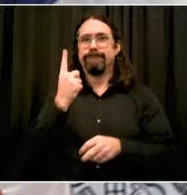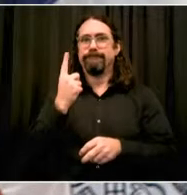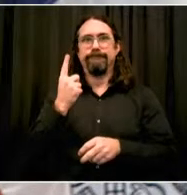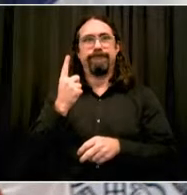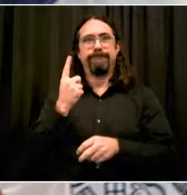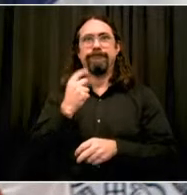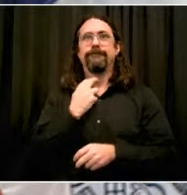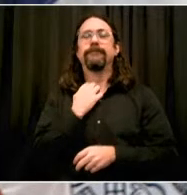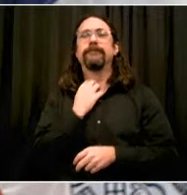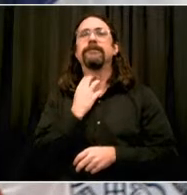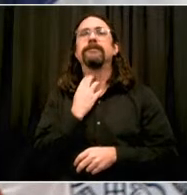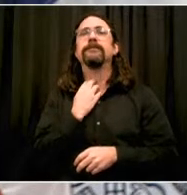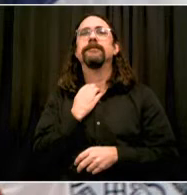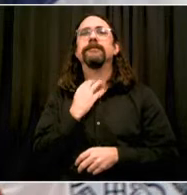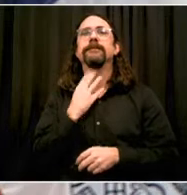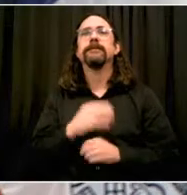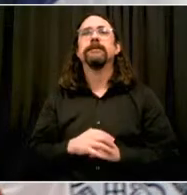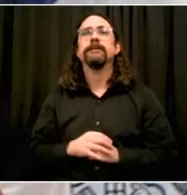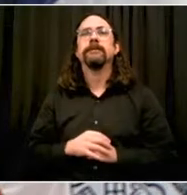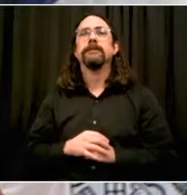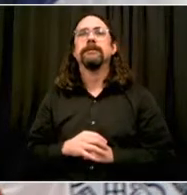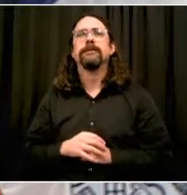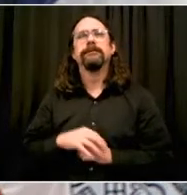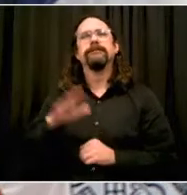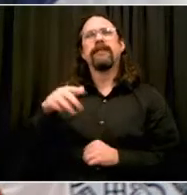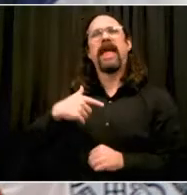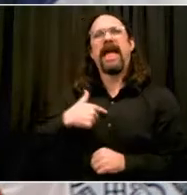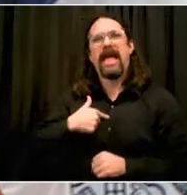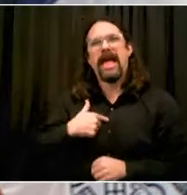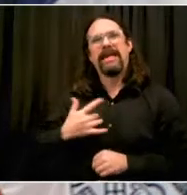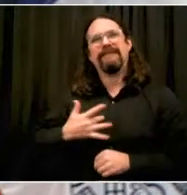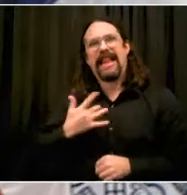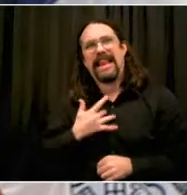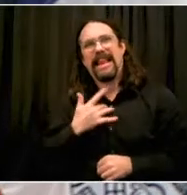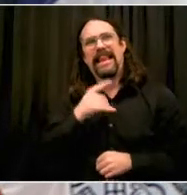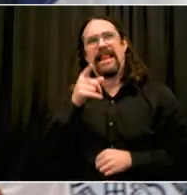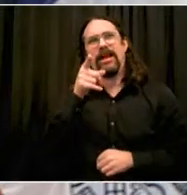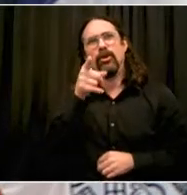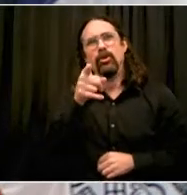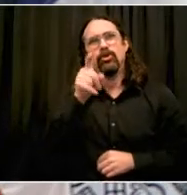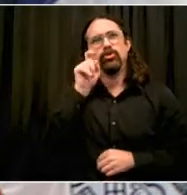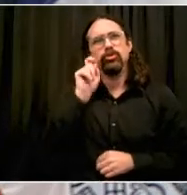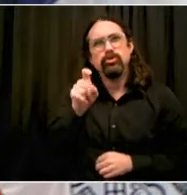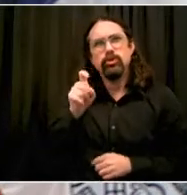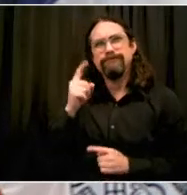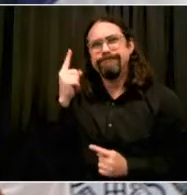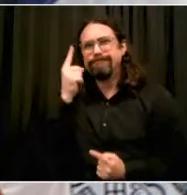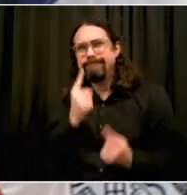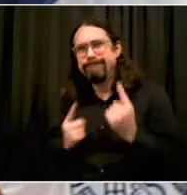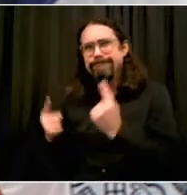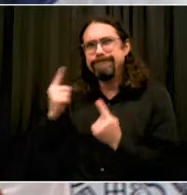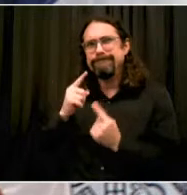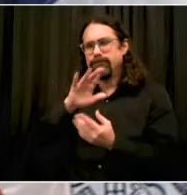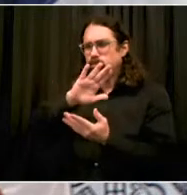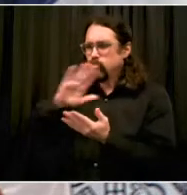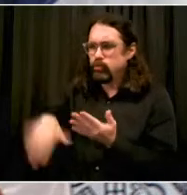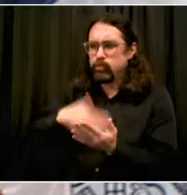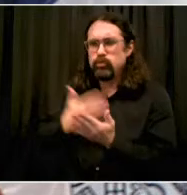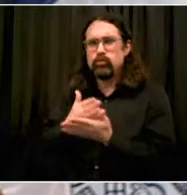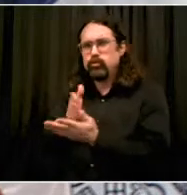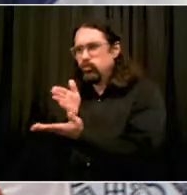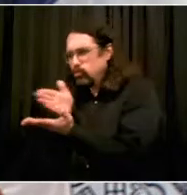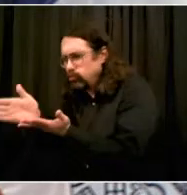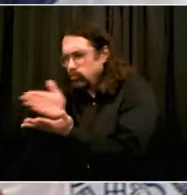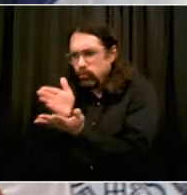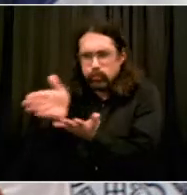have been Yeah, Katie, a perfectly fair question. I think, look, we set a very stringent standard with the 3%,